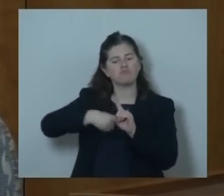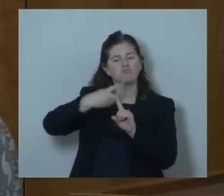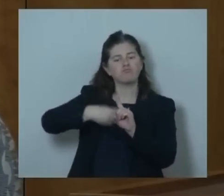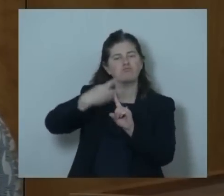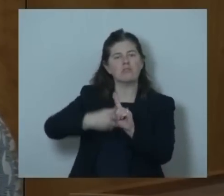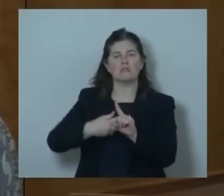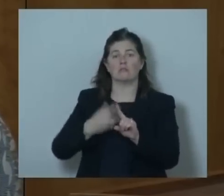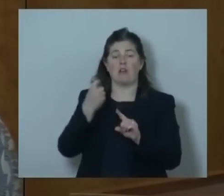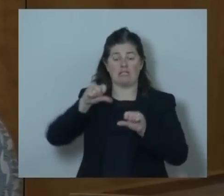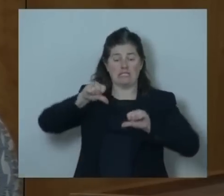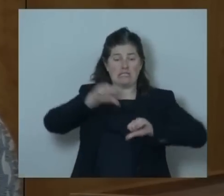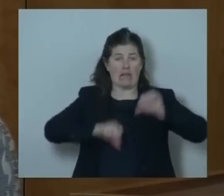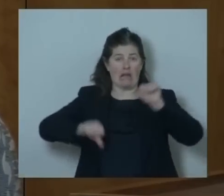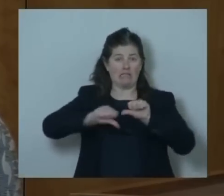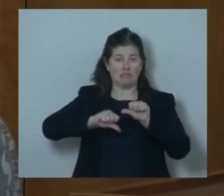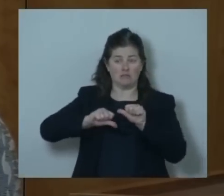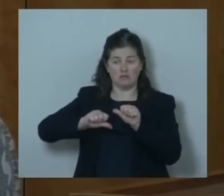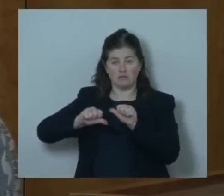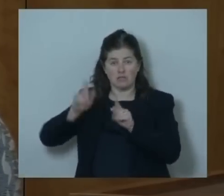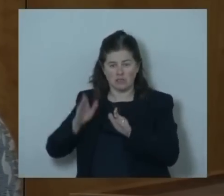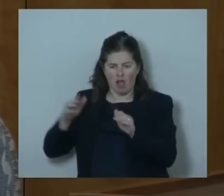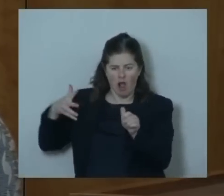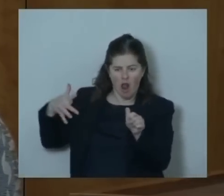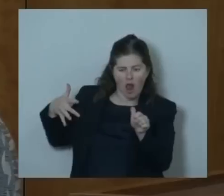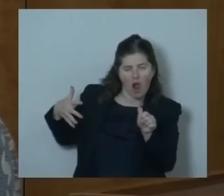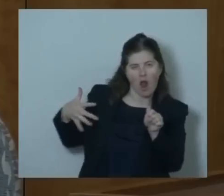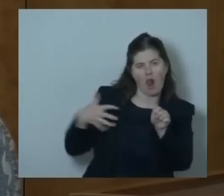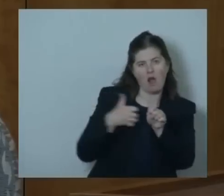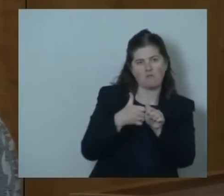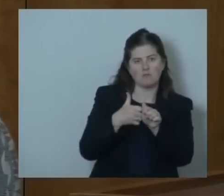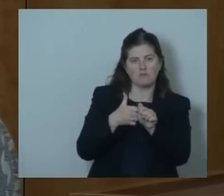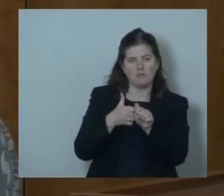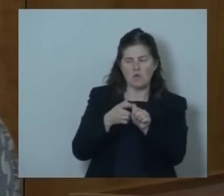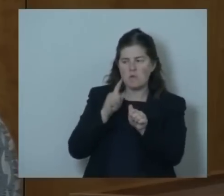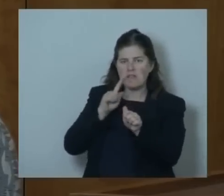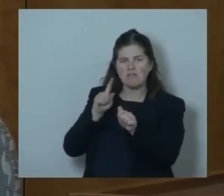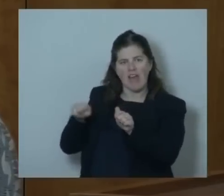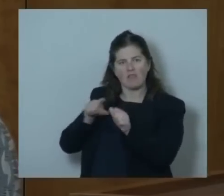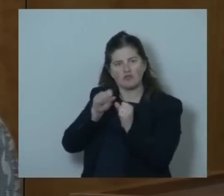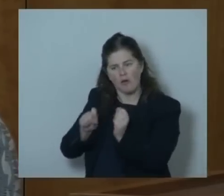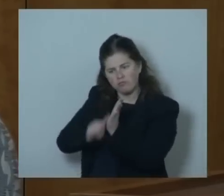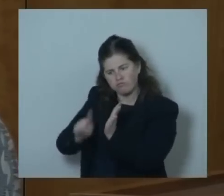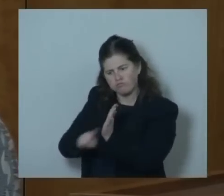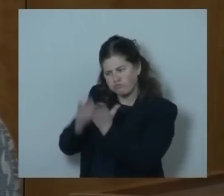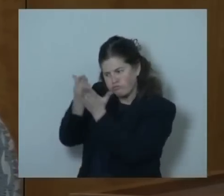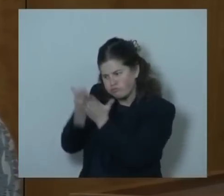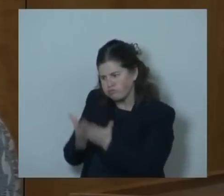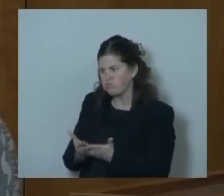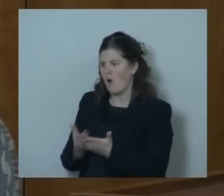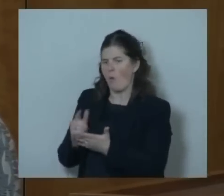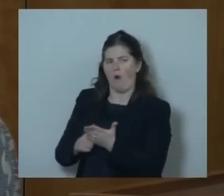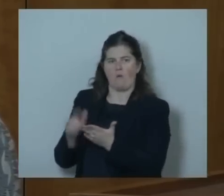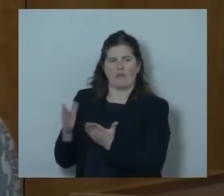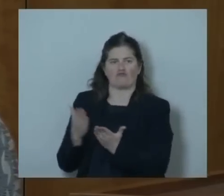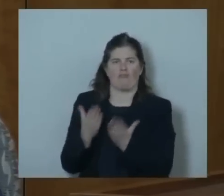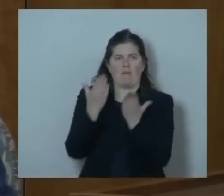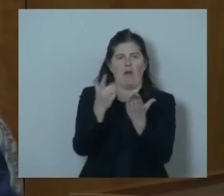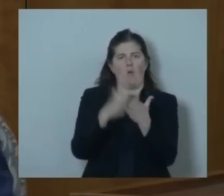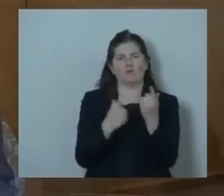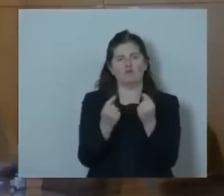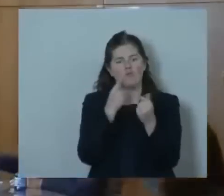is rapidly catching up to us, and we think we'll have really good evidence on which to base final recommendations about a